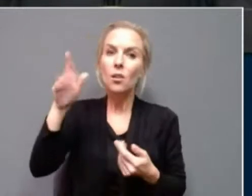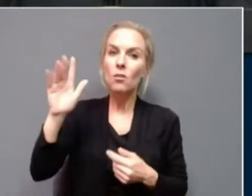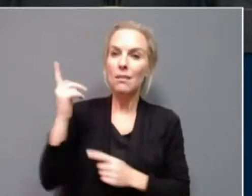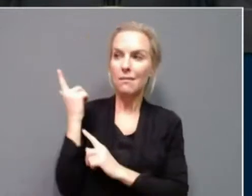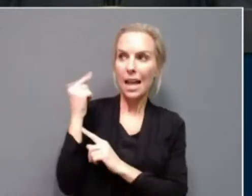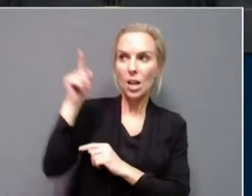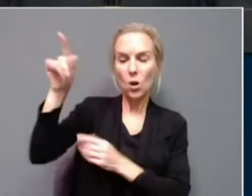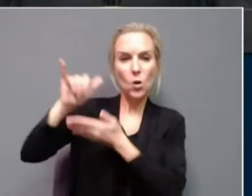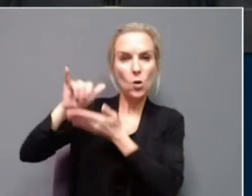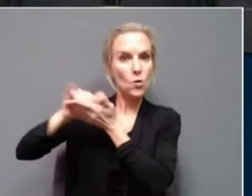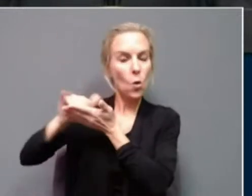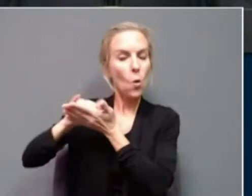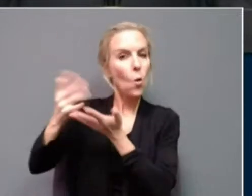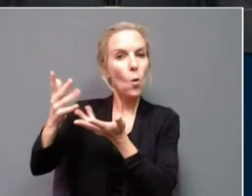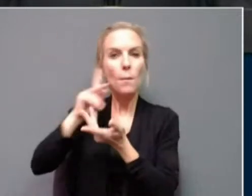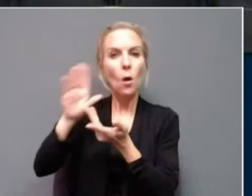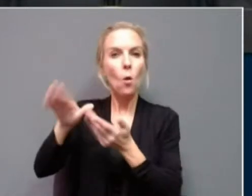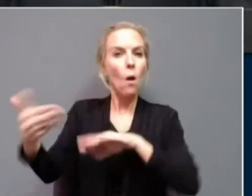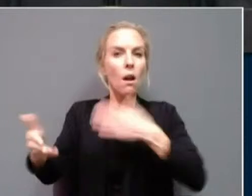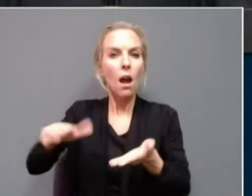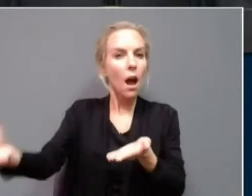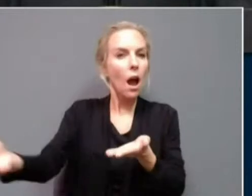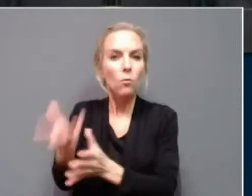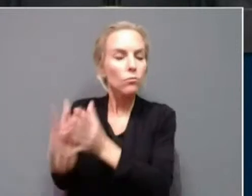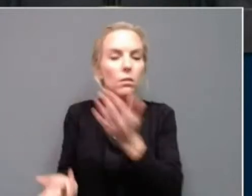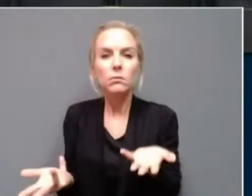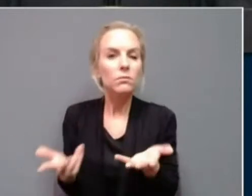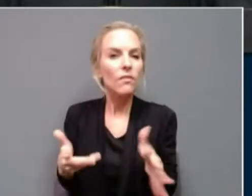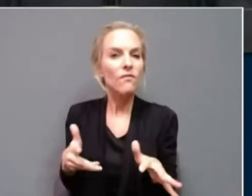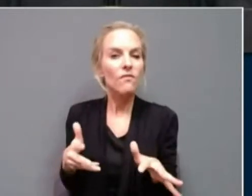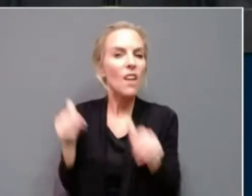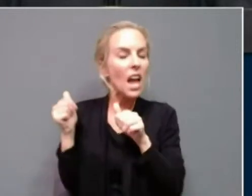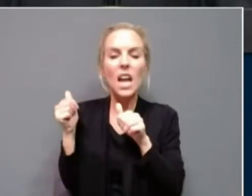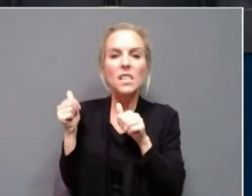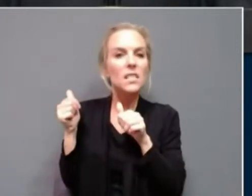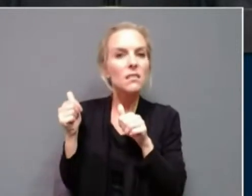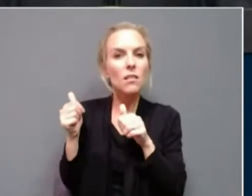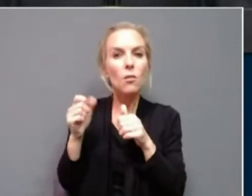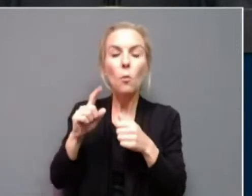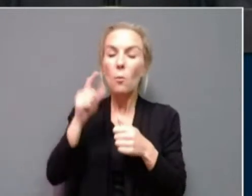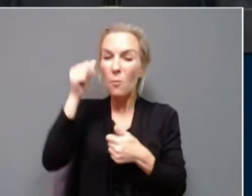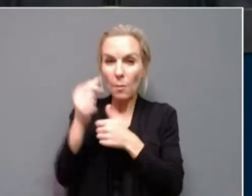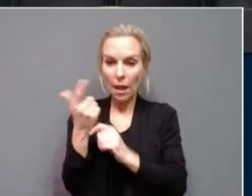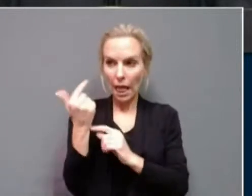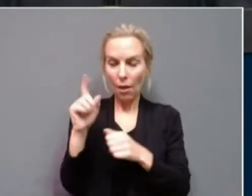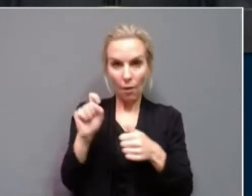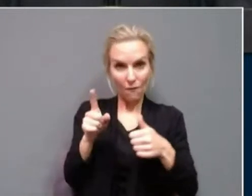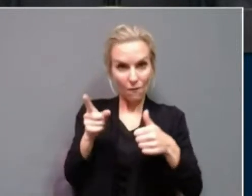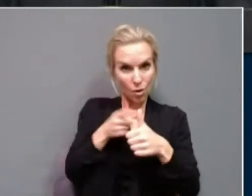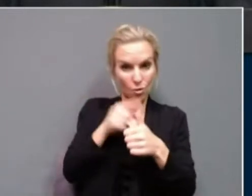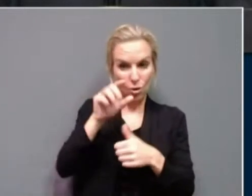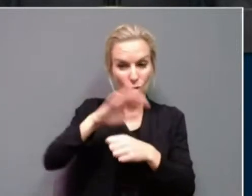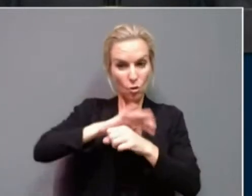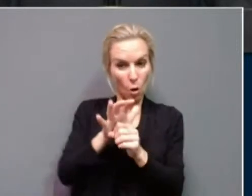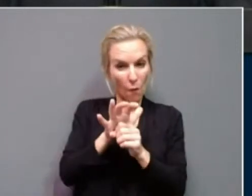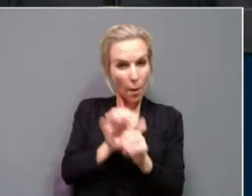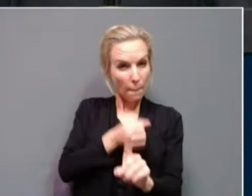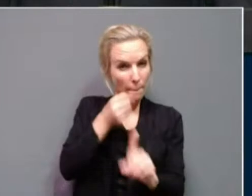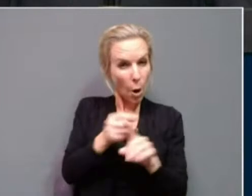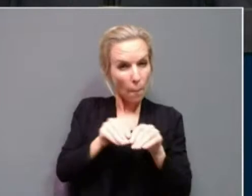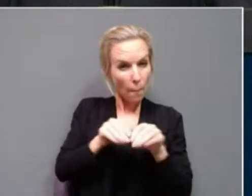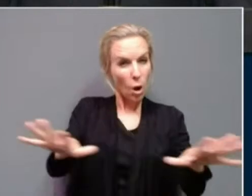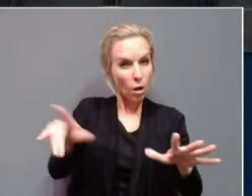fast rate, they lost more in that first round of COVID, that first spike early on, than they even did